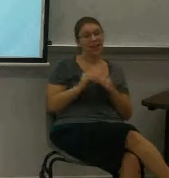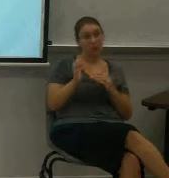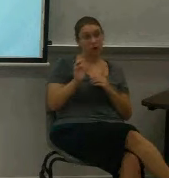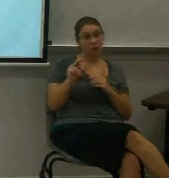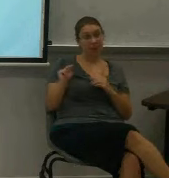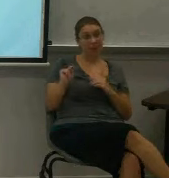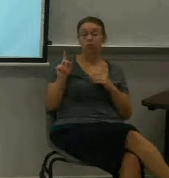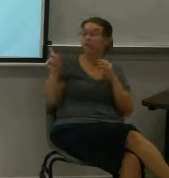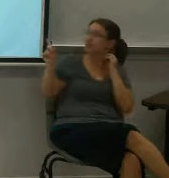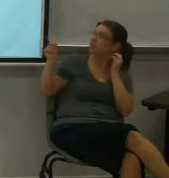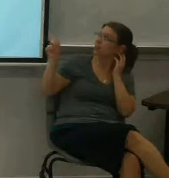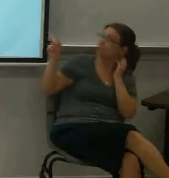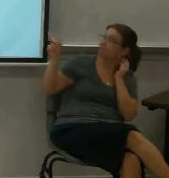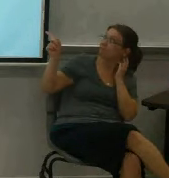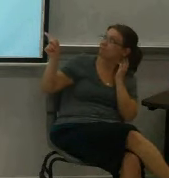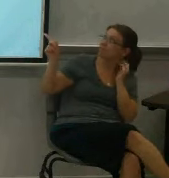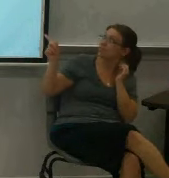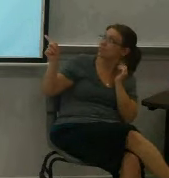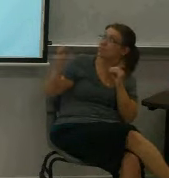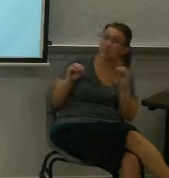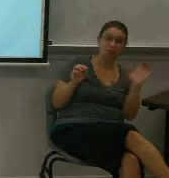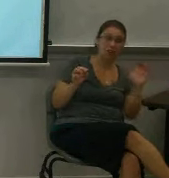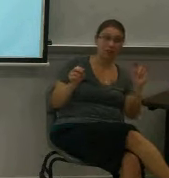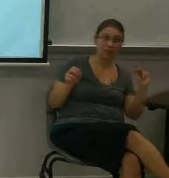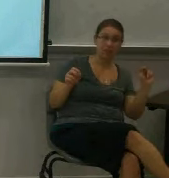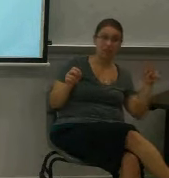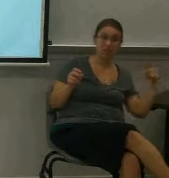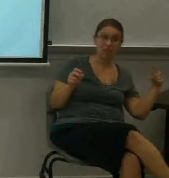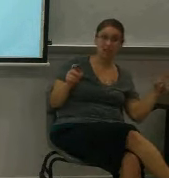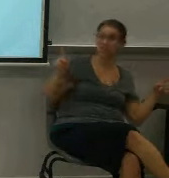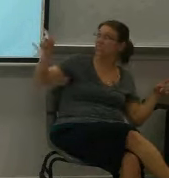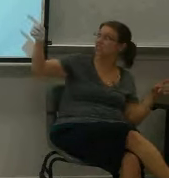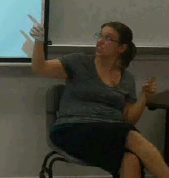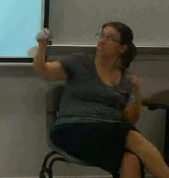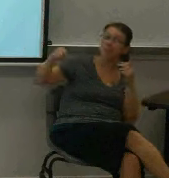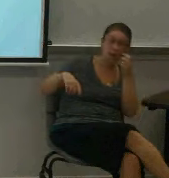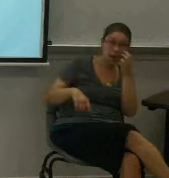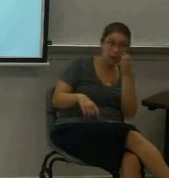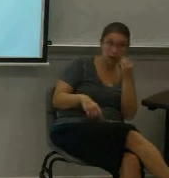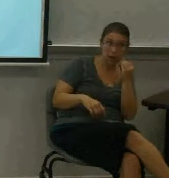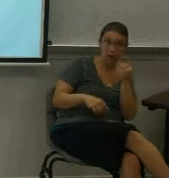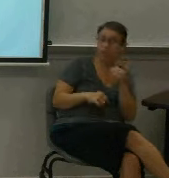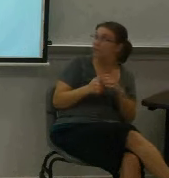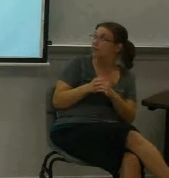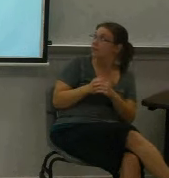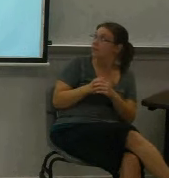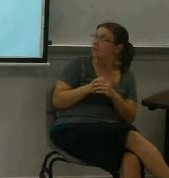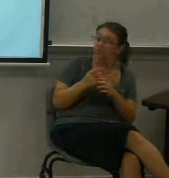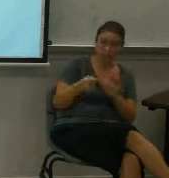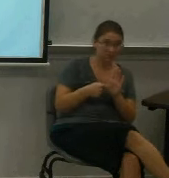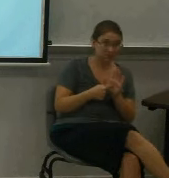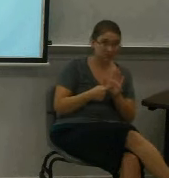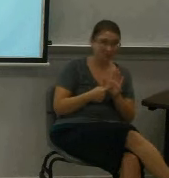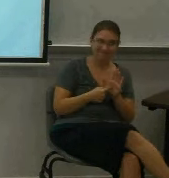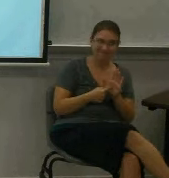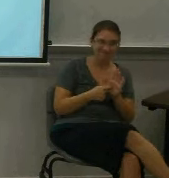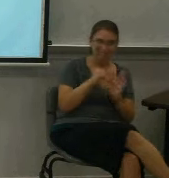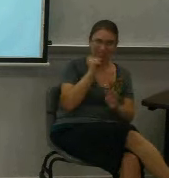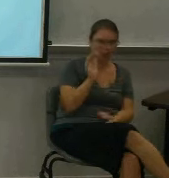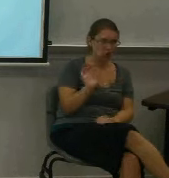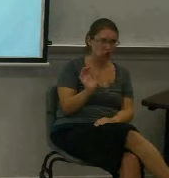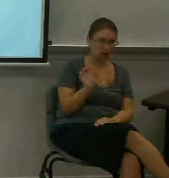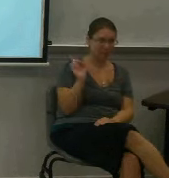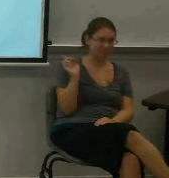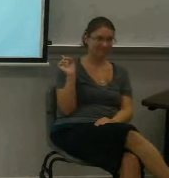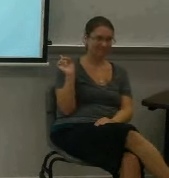and nitrogen here, carbon, nitrogen, and phosphorus here, he showed that it was not the carbon that led